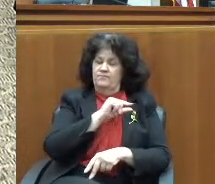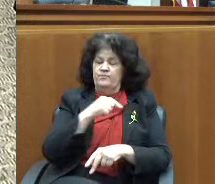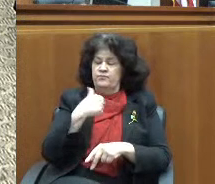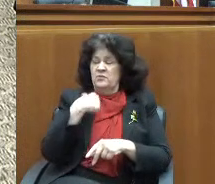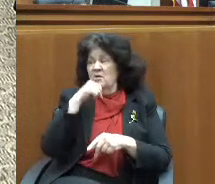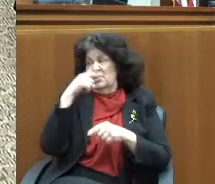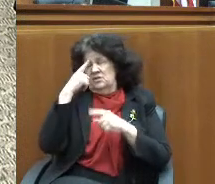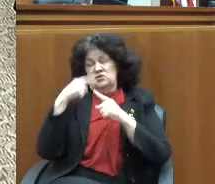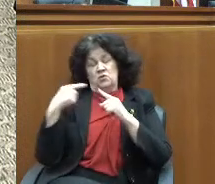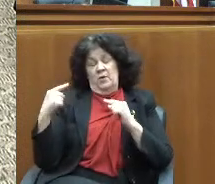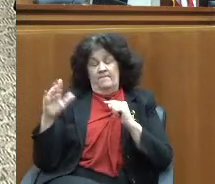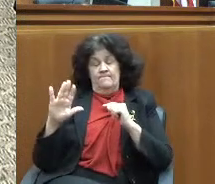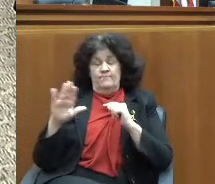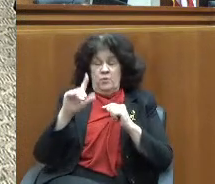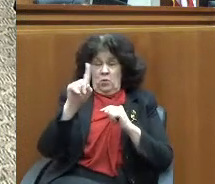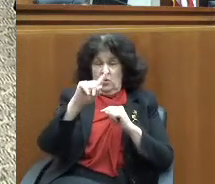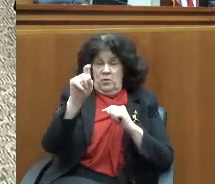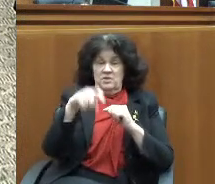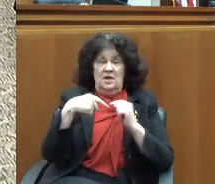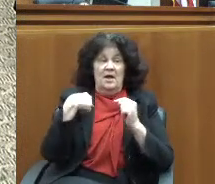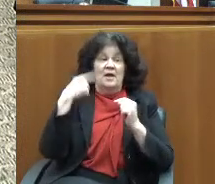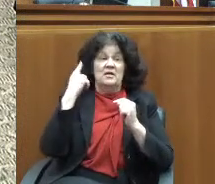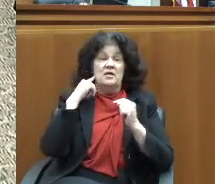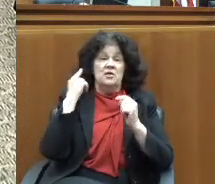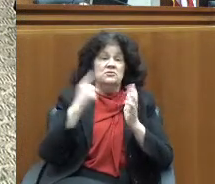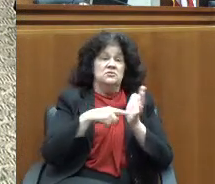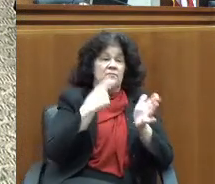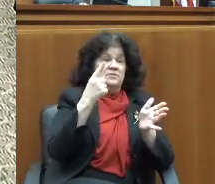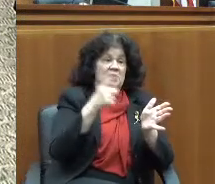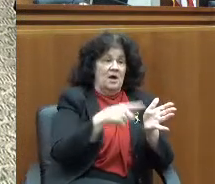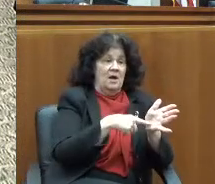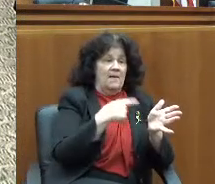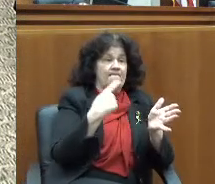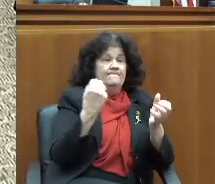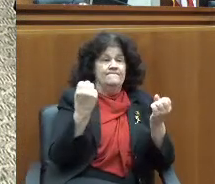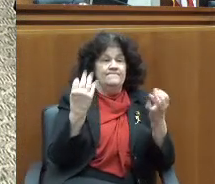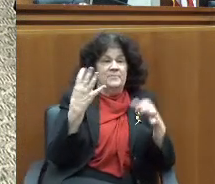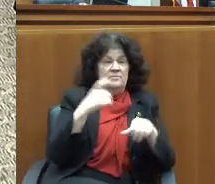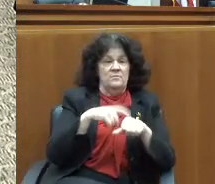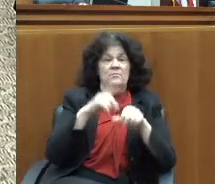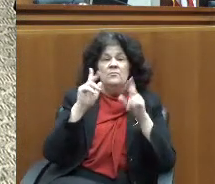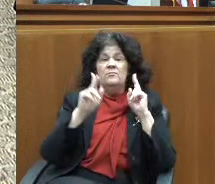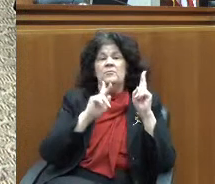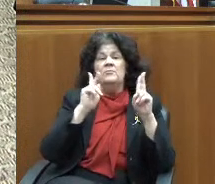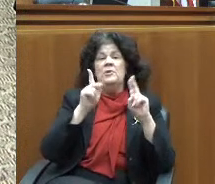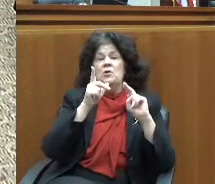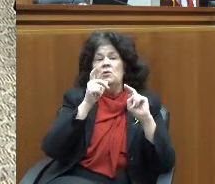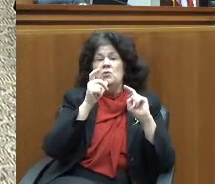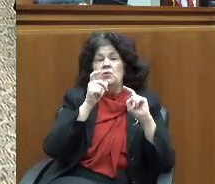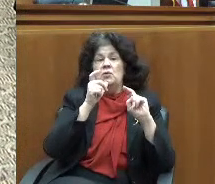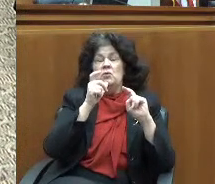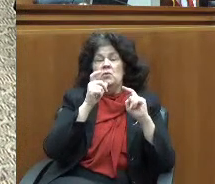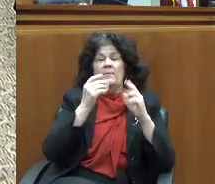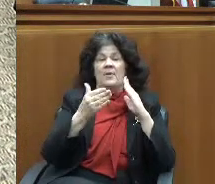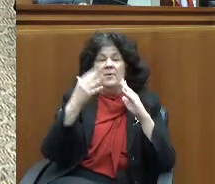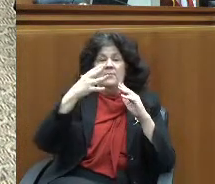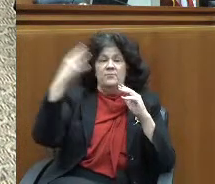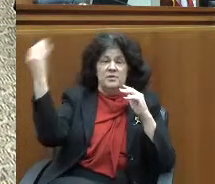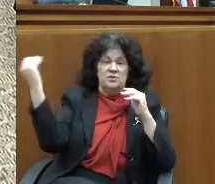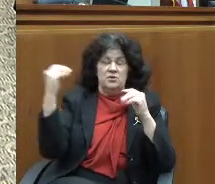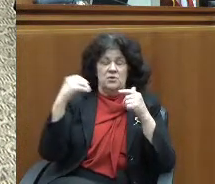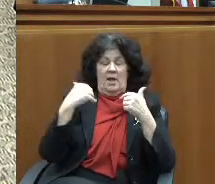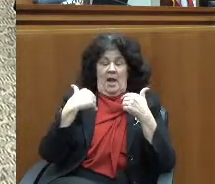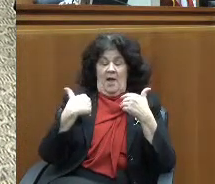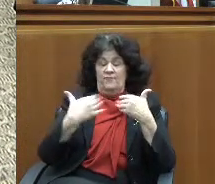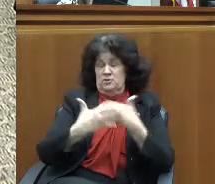with that. One of the questions I hear sometimes is, oftentimes it's like someone who may have gone out on maternity leave, and